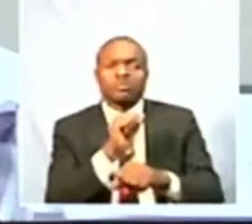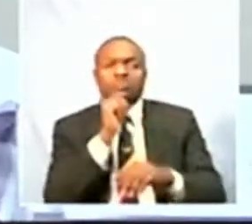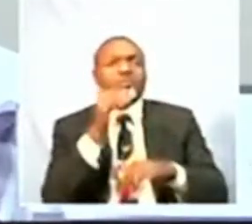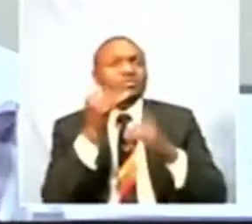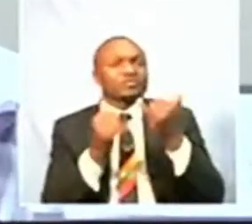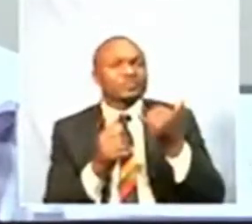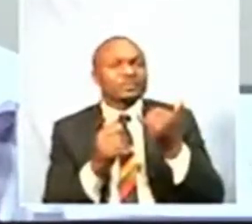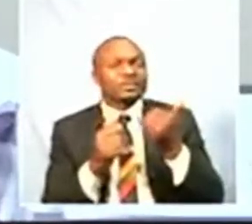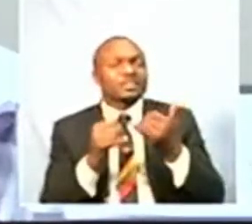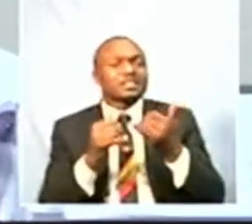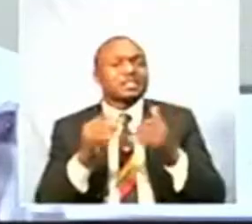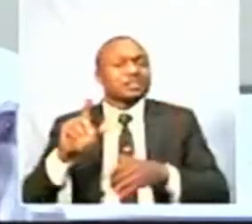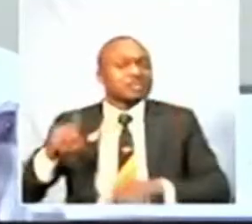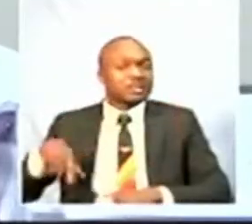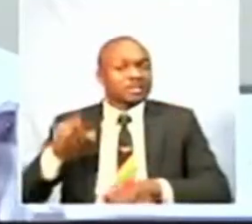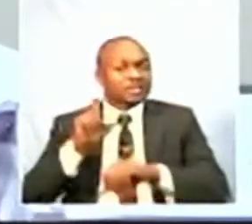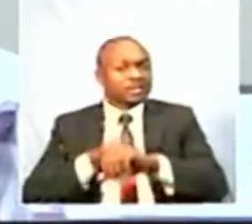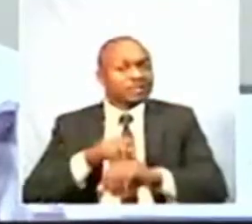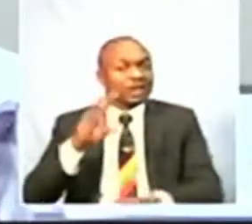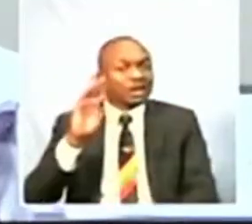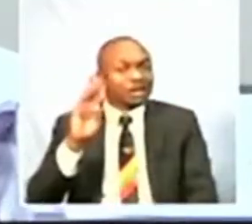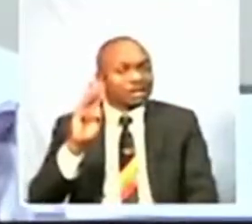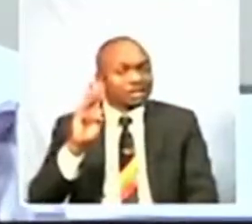period of 16 months.